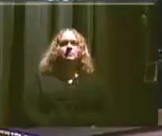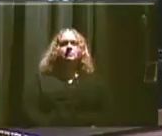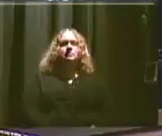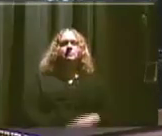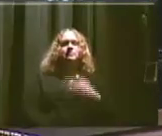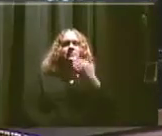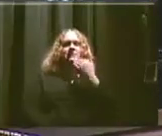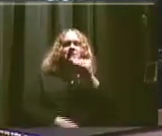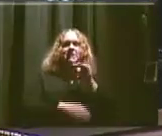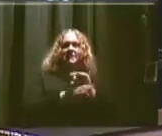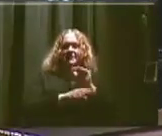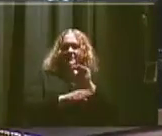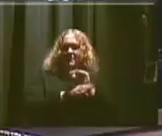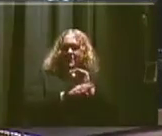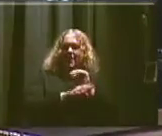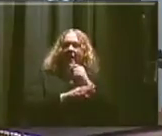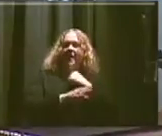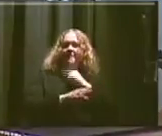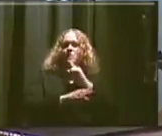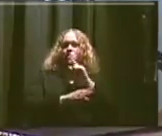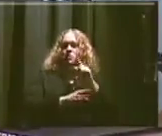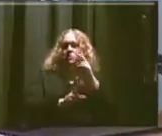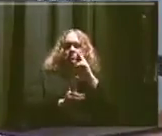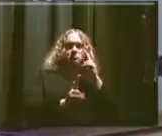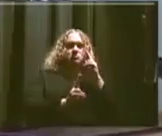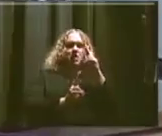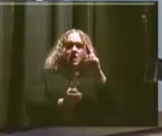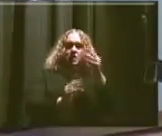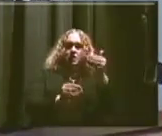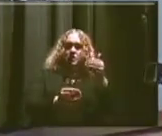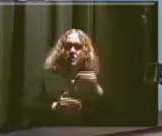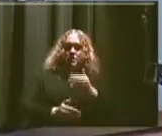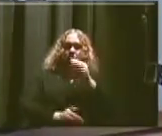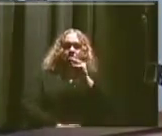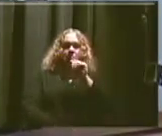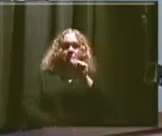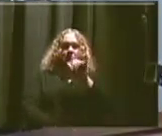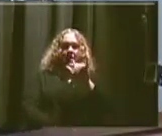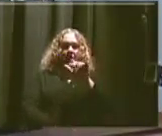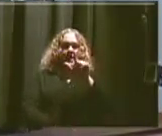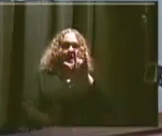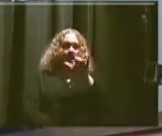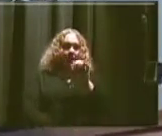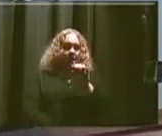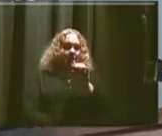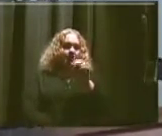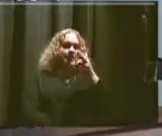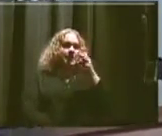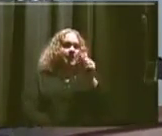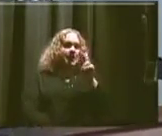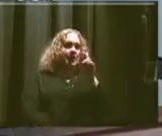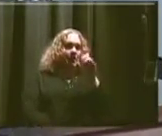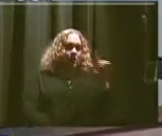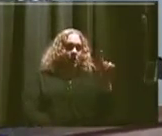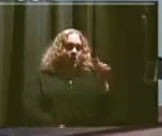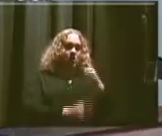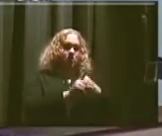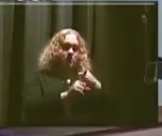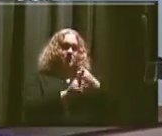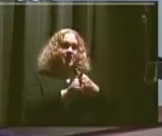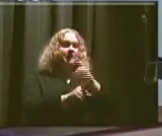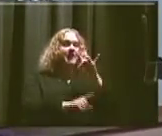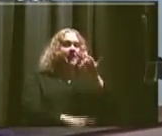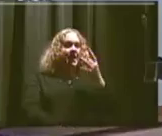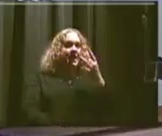Good evening. I have the distinct honor of introducing May Alice Harrell, who is an eighth grade student at Western Middle